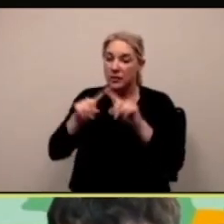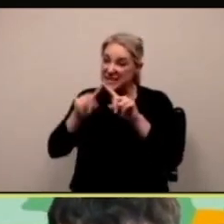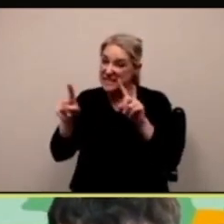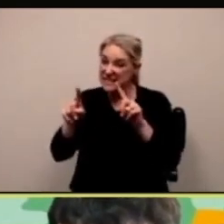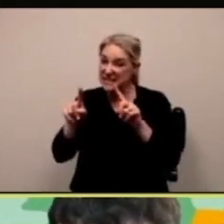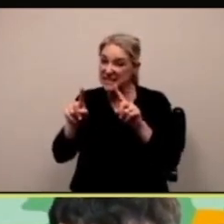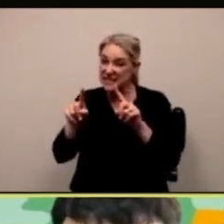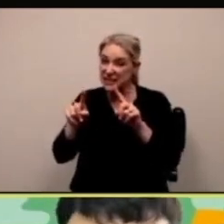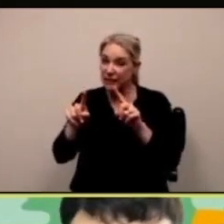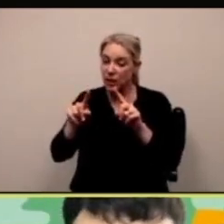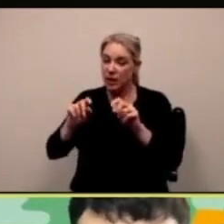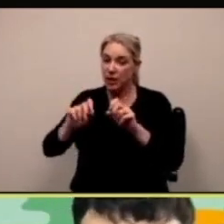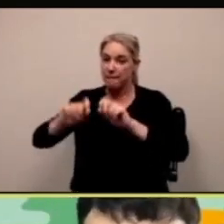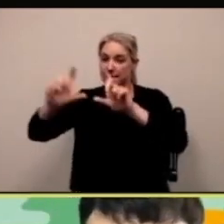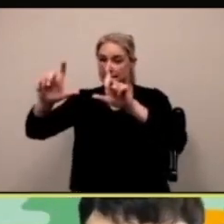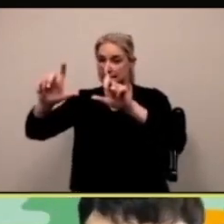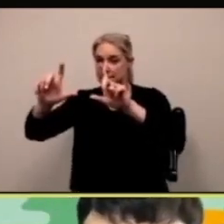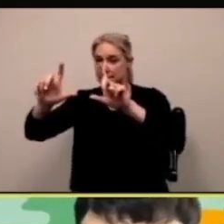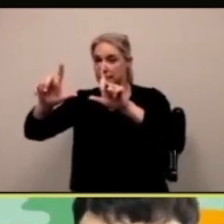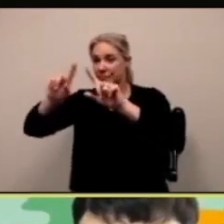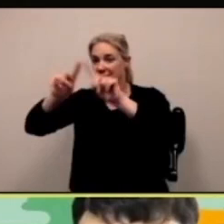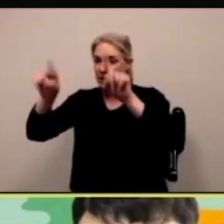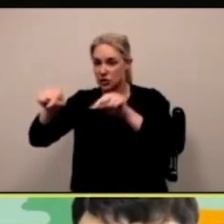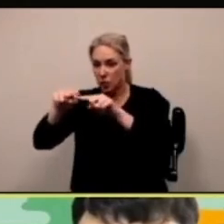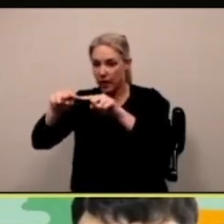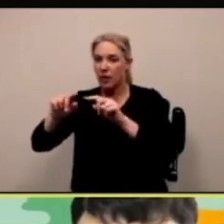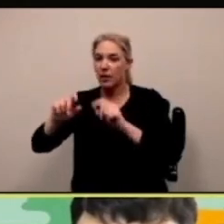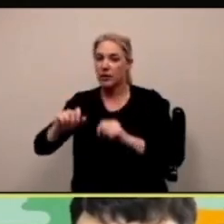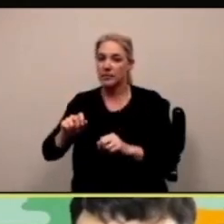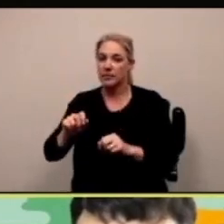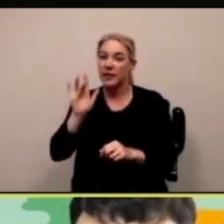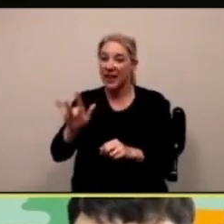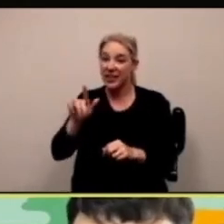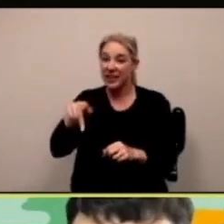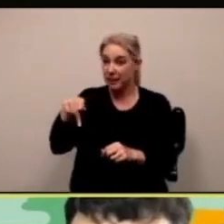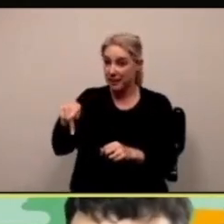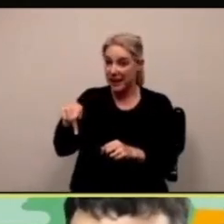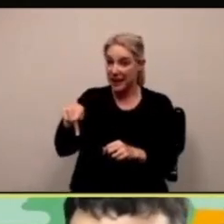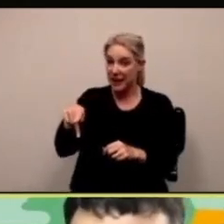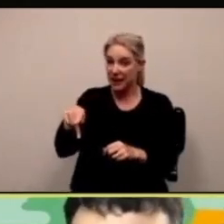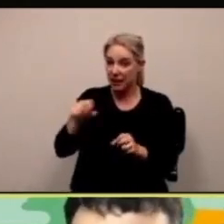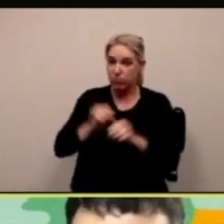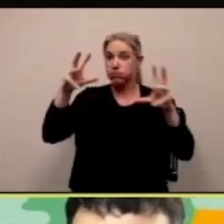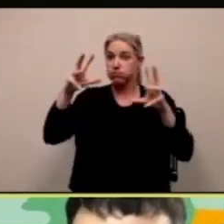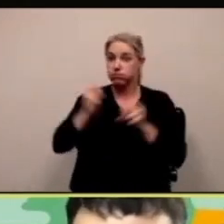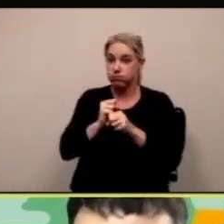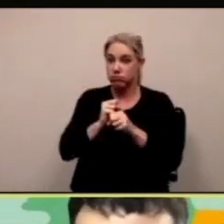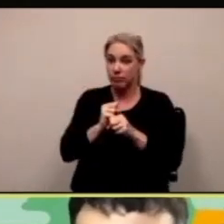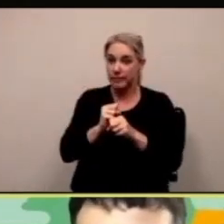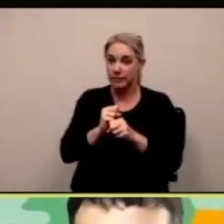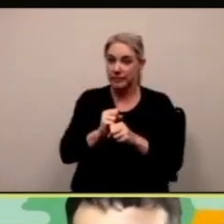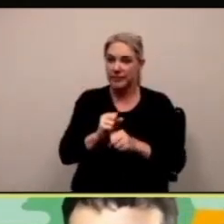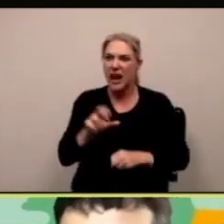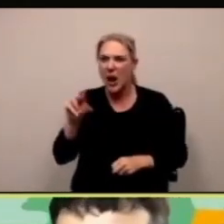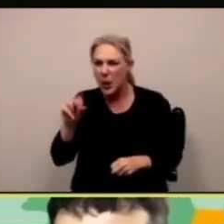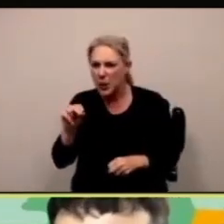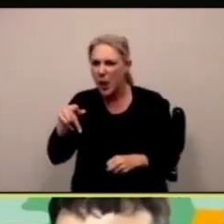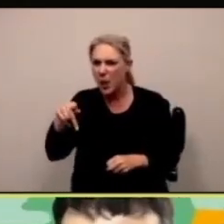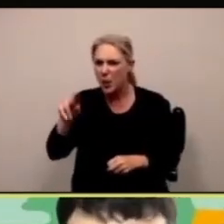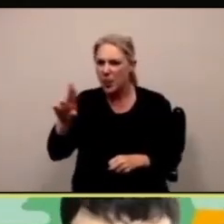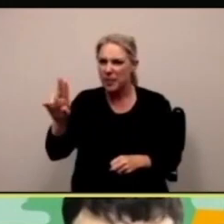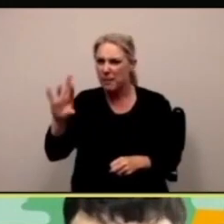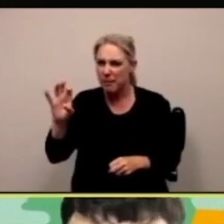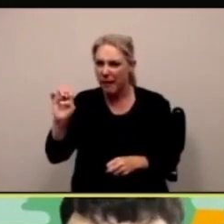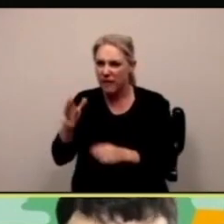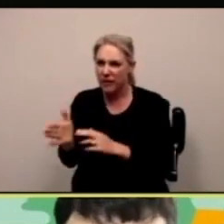we can make a kind of game. So if I press P, whoops, oh no, my pufferfish fell over. I wanted to make it so you try to